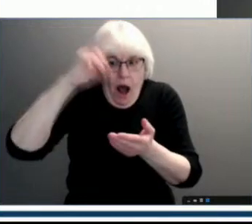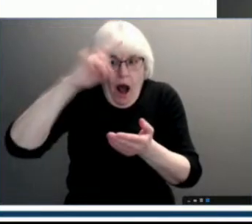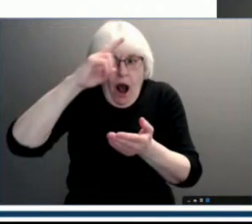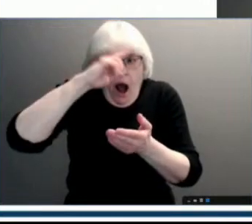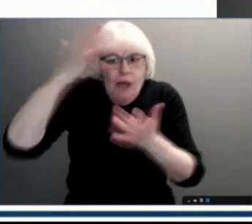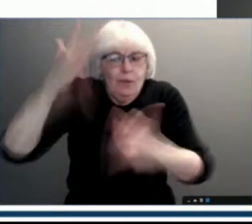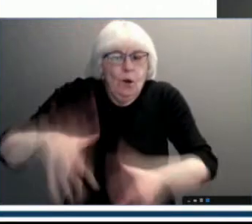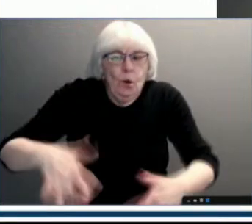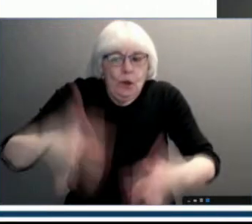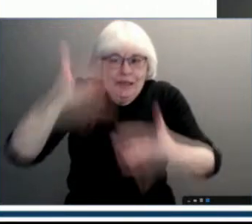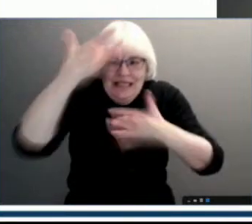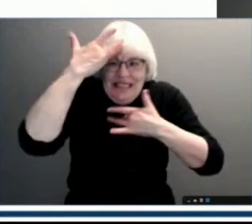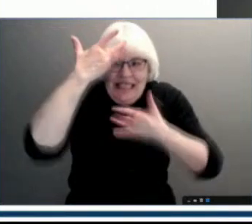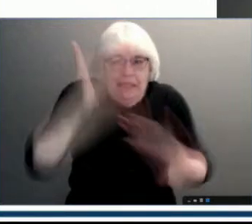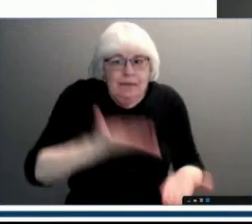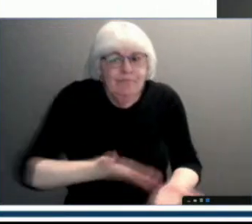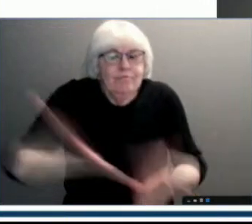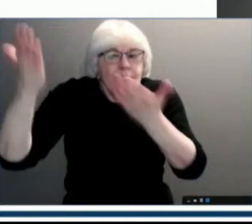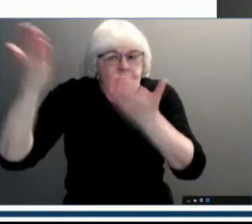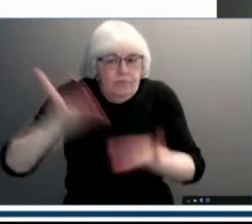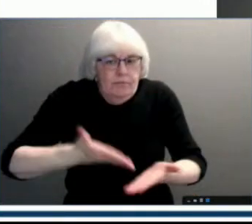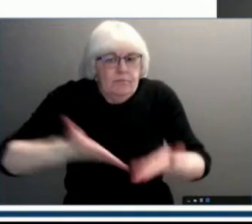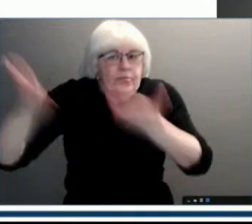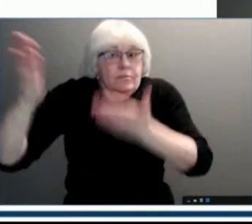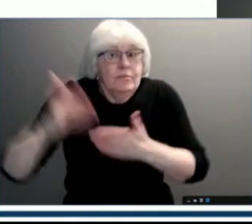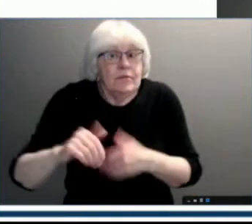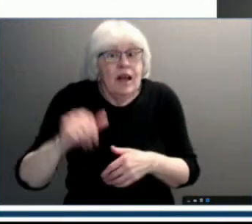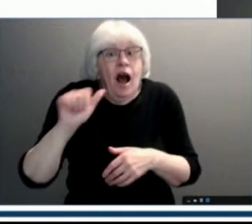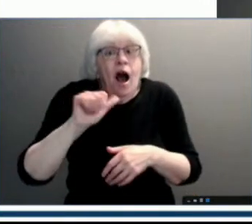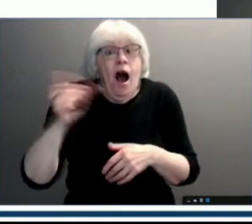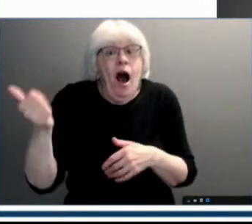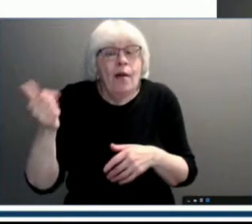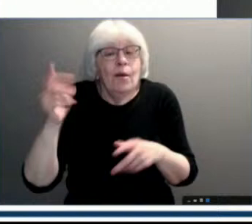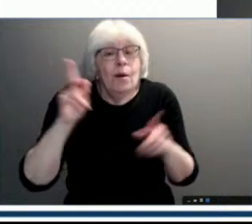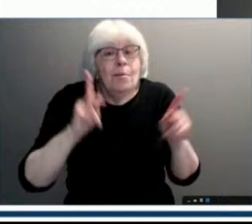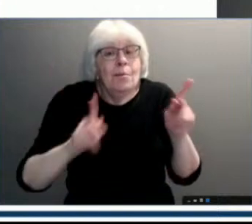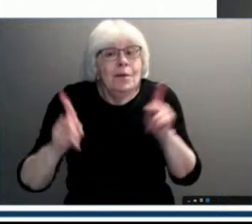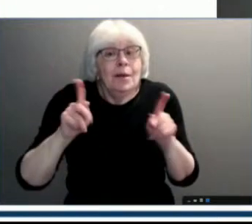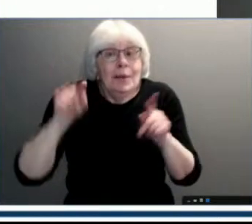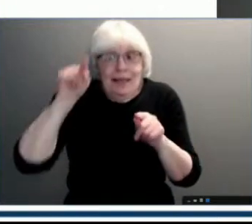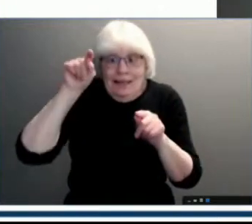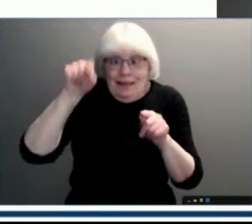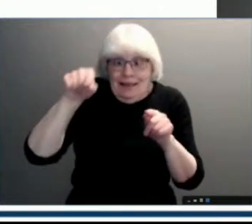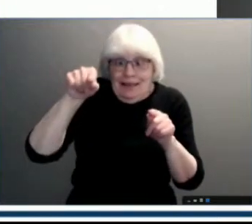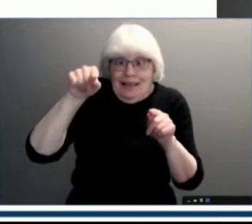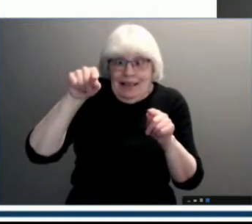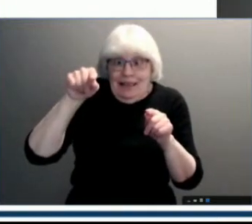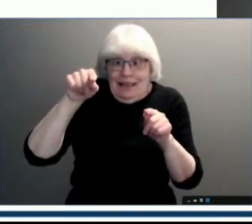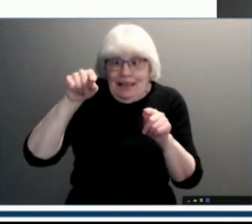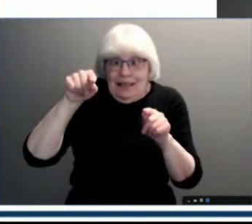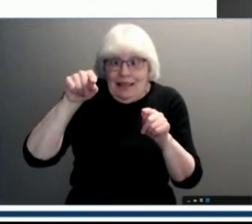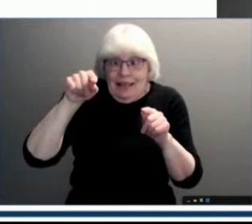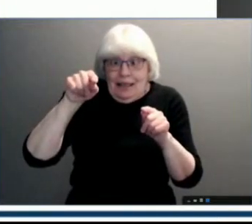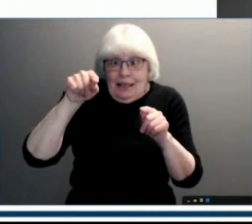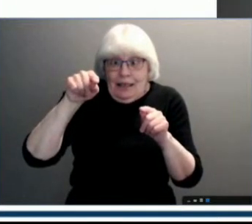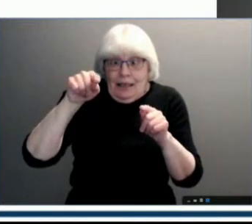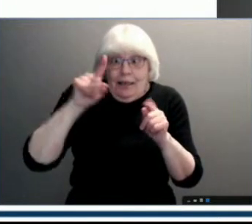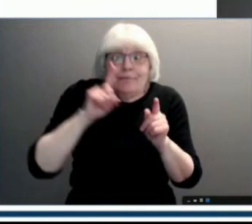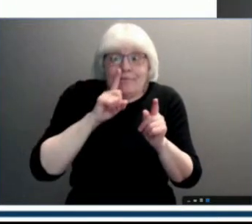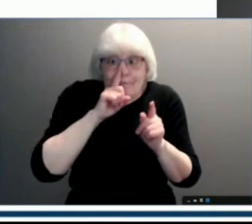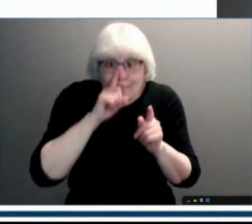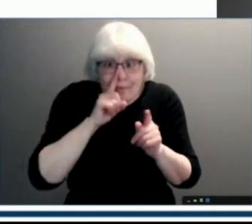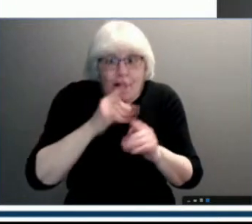are also other people who were and maybe because we test people when they come into hospital, that they may have